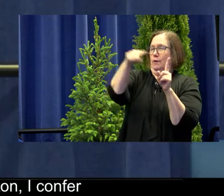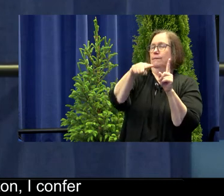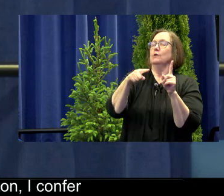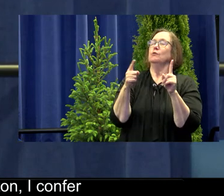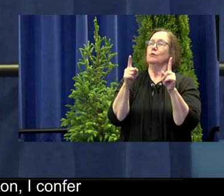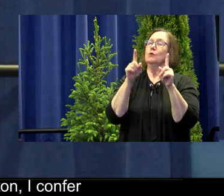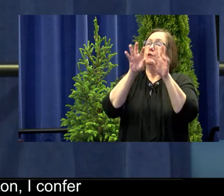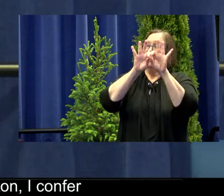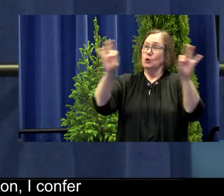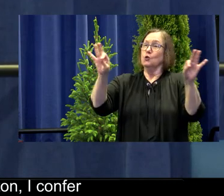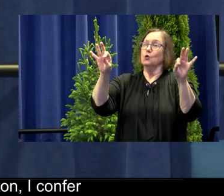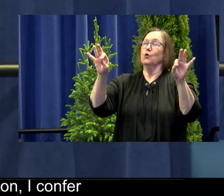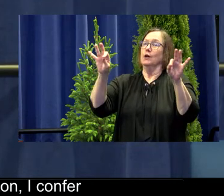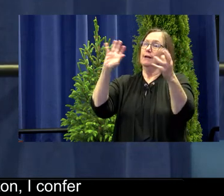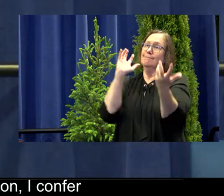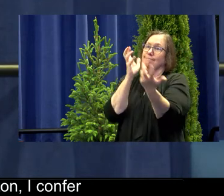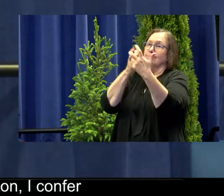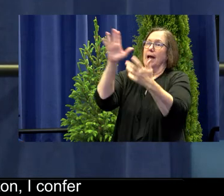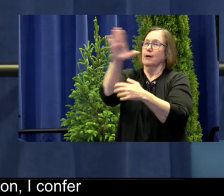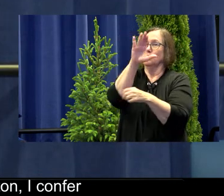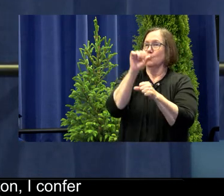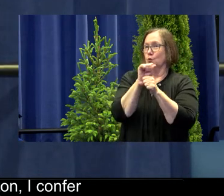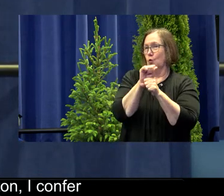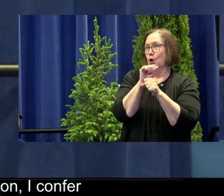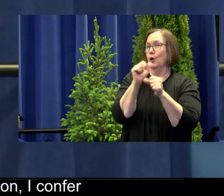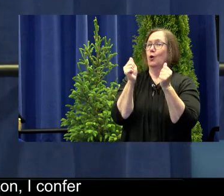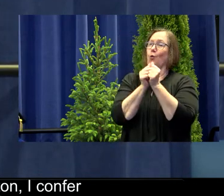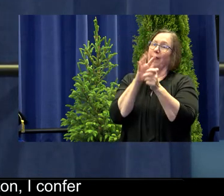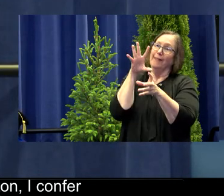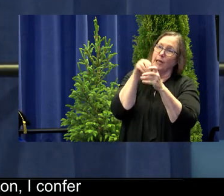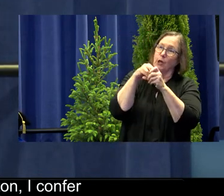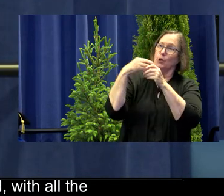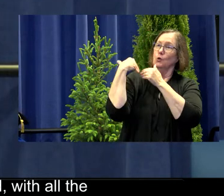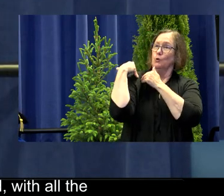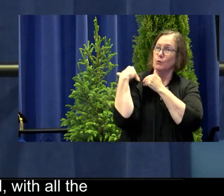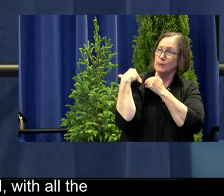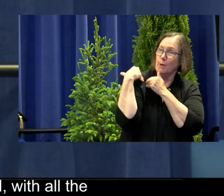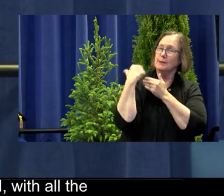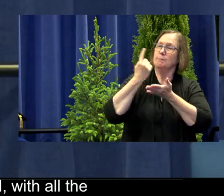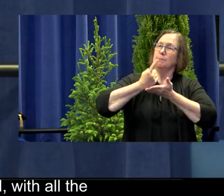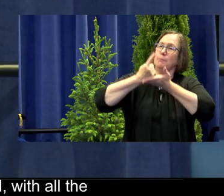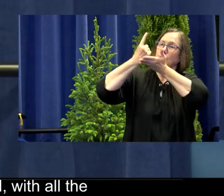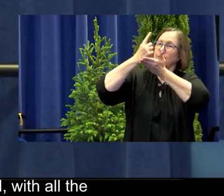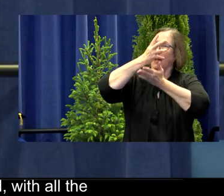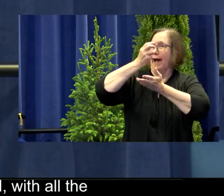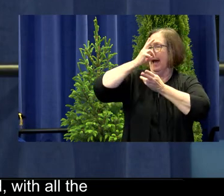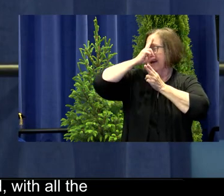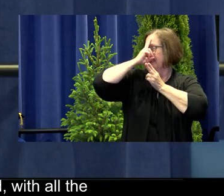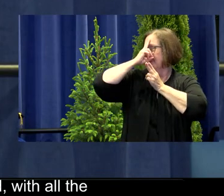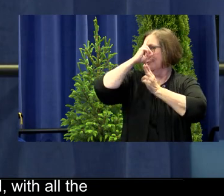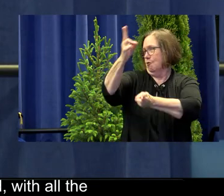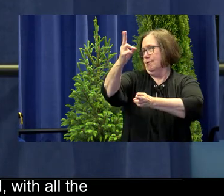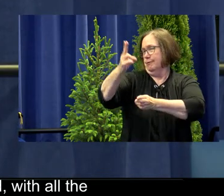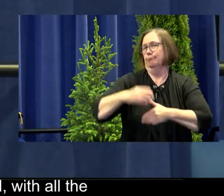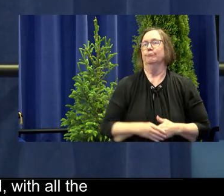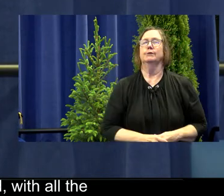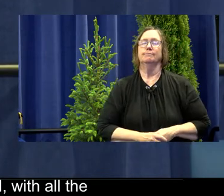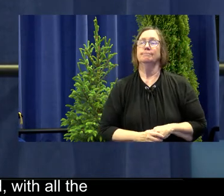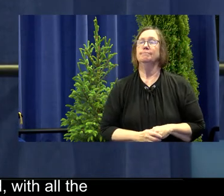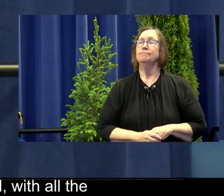have completed with all the associated responsibilities, privileges, and honors the credential